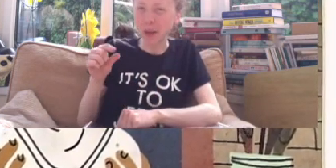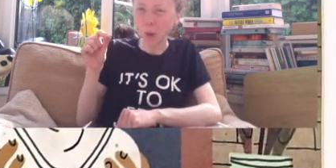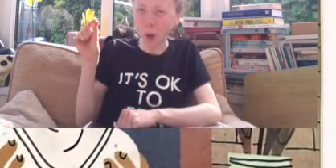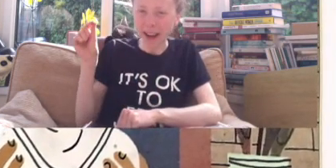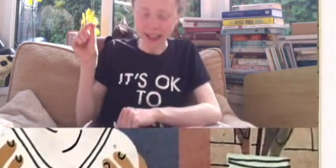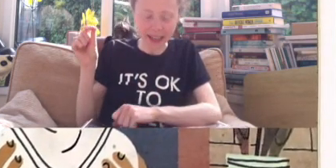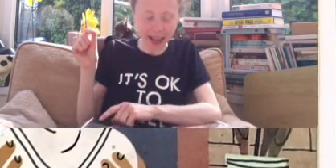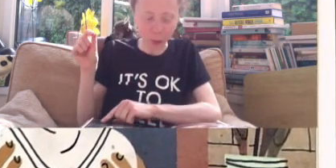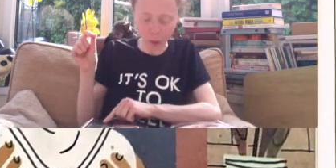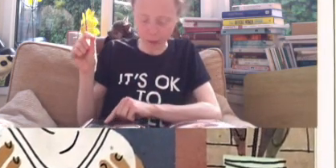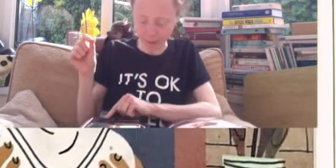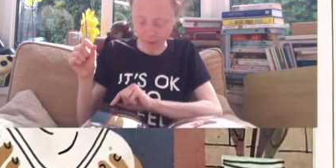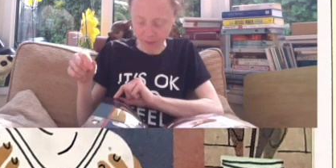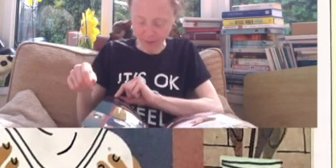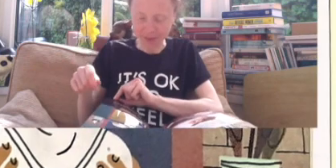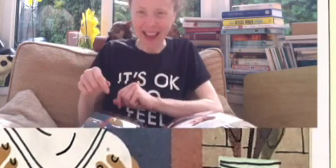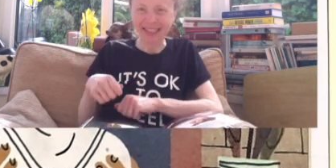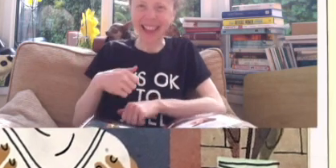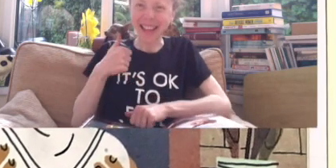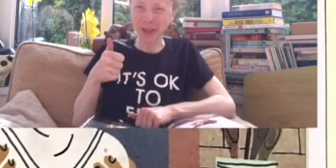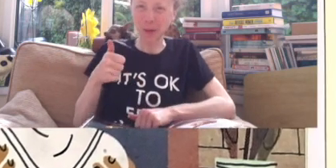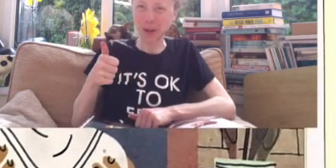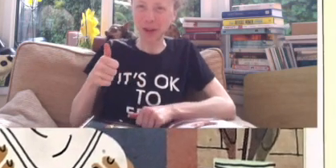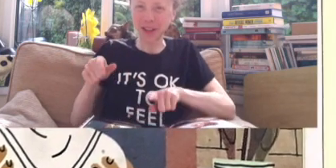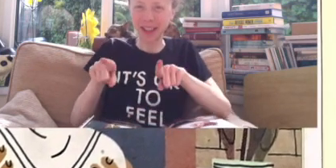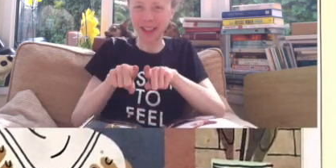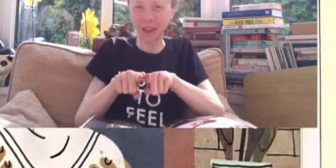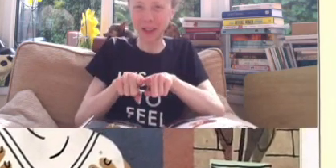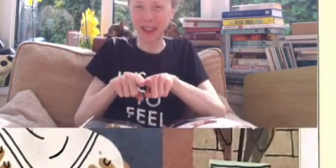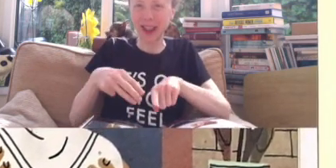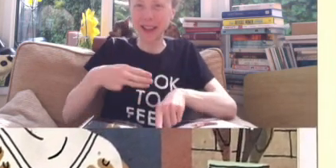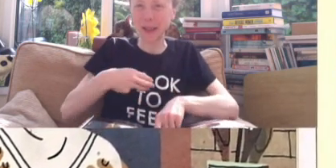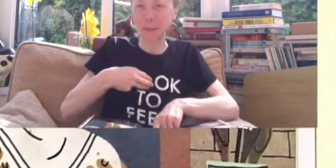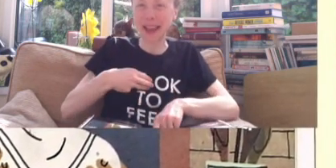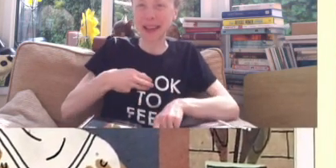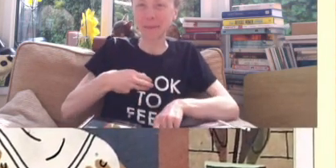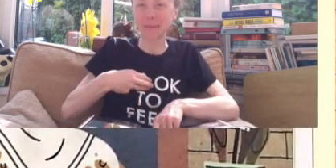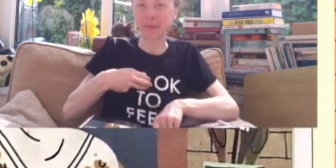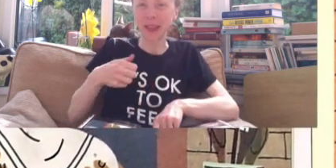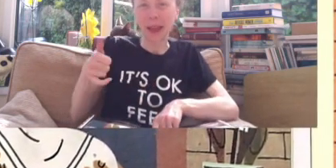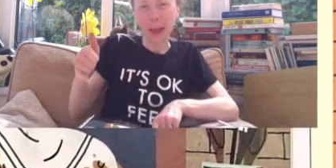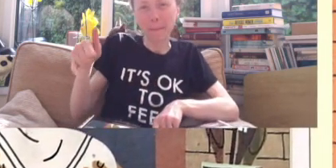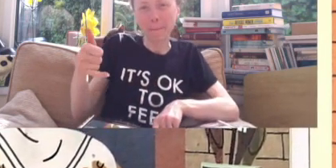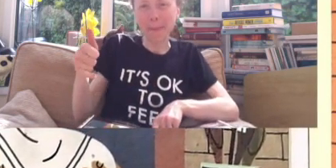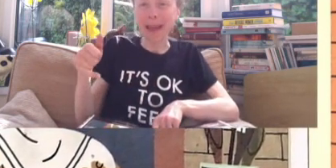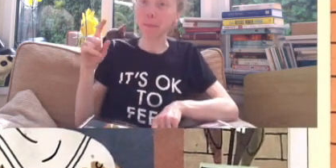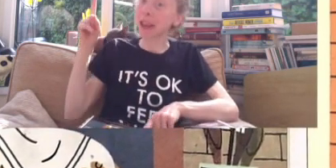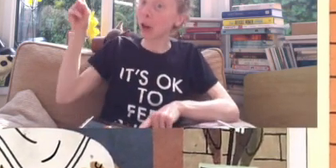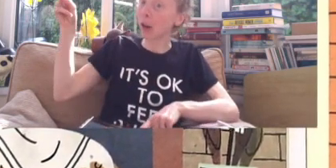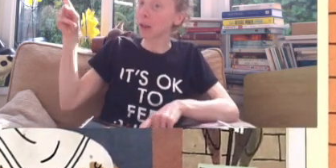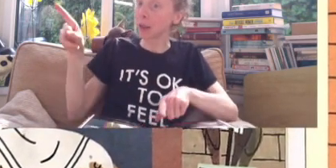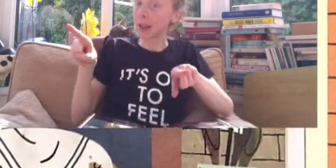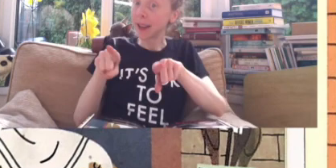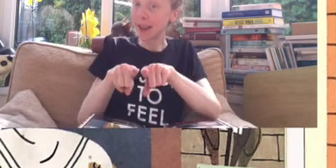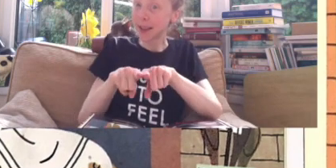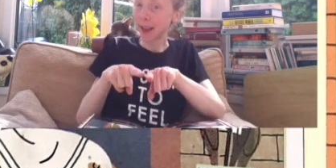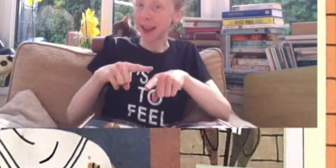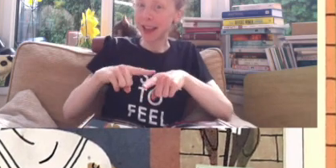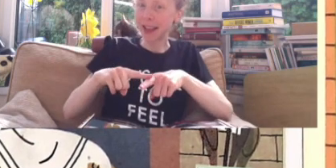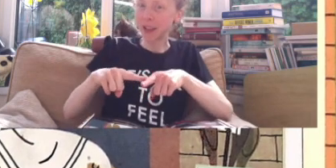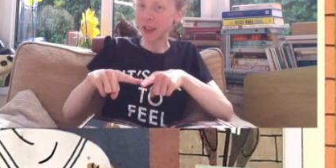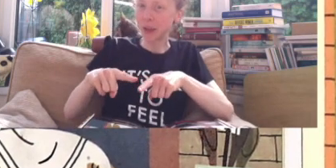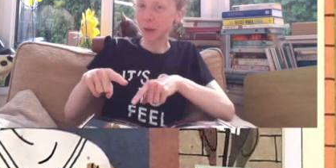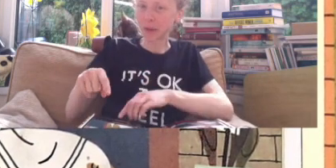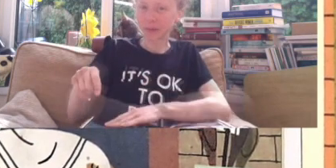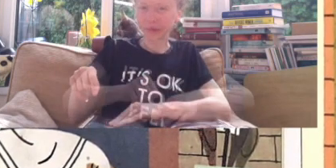a thin white towel. That's what goodness looks like to me. Maybe God is like